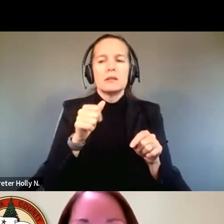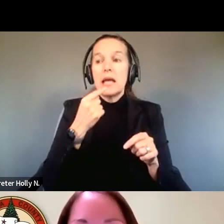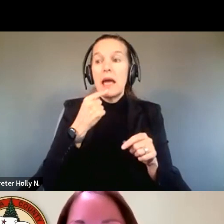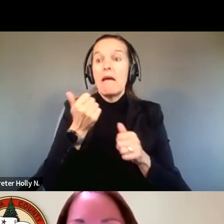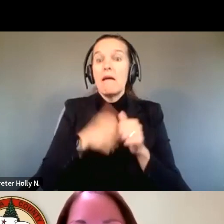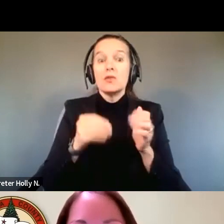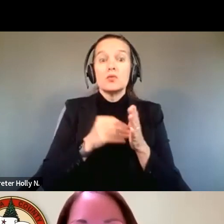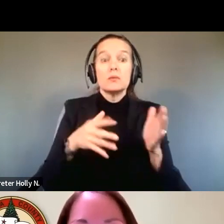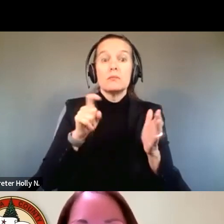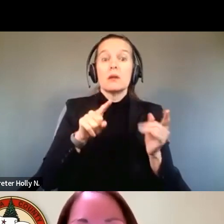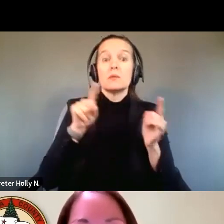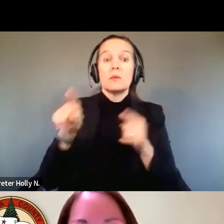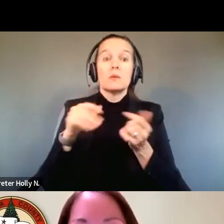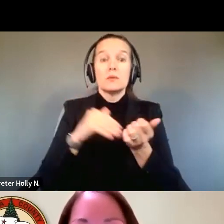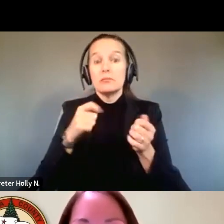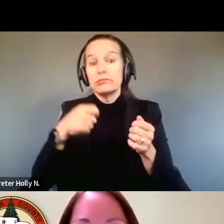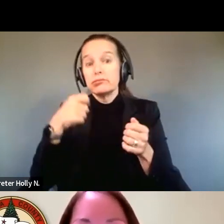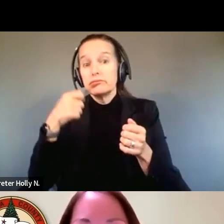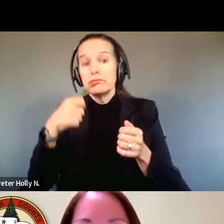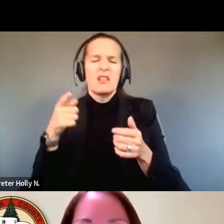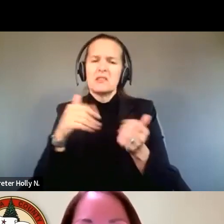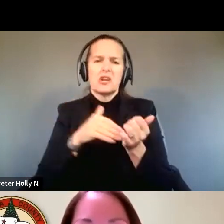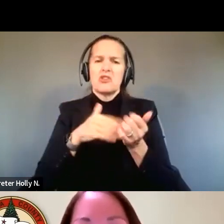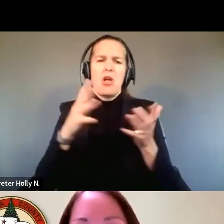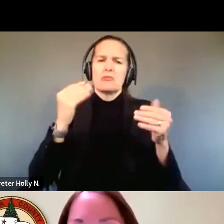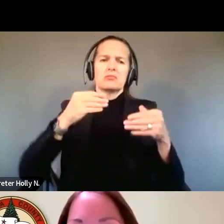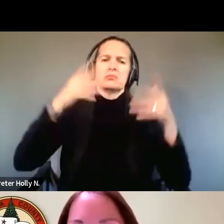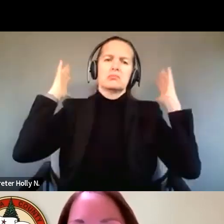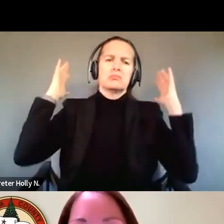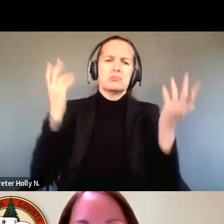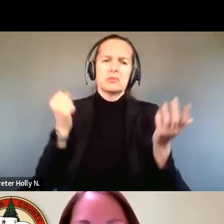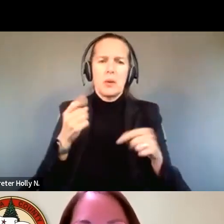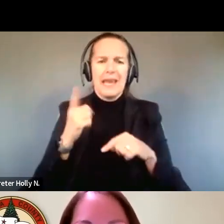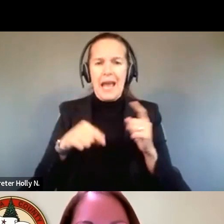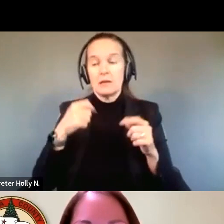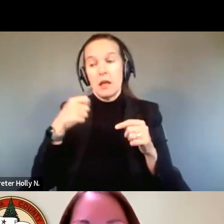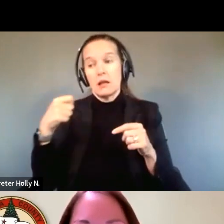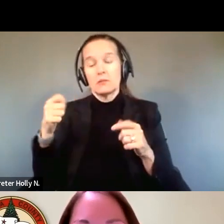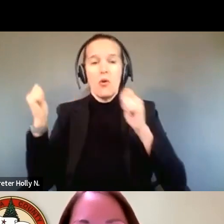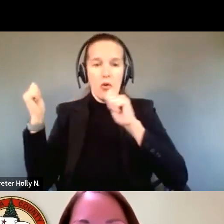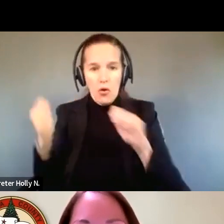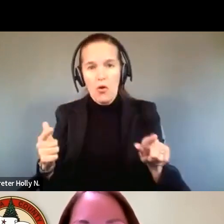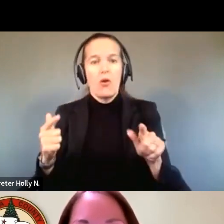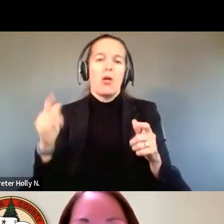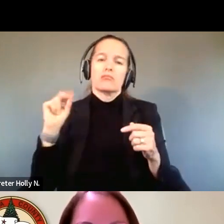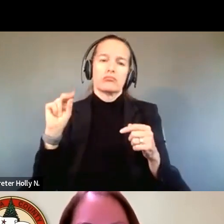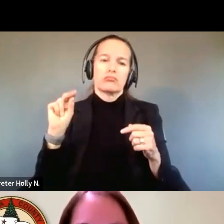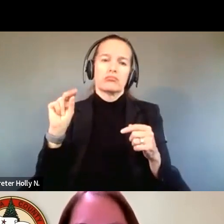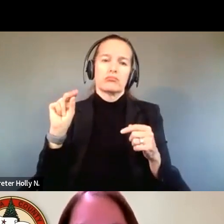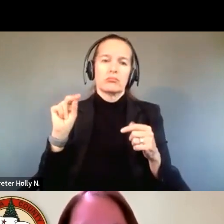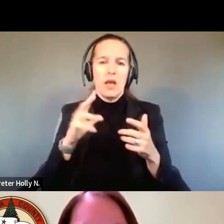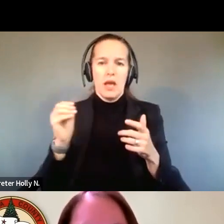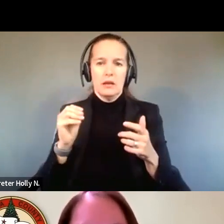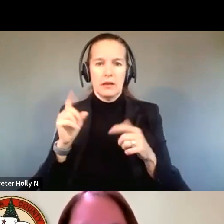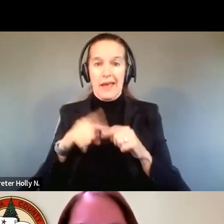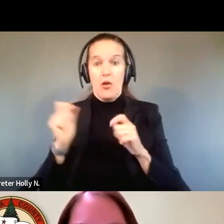their provider. We know that they're over capacity already, and it'd be very difficult to get all of those students in to get tested and be negative